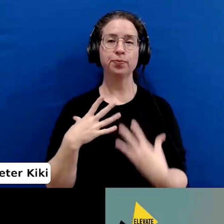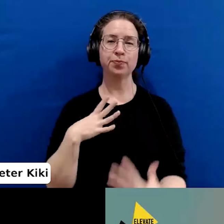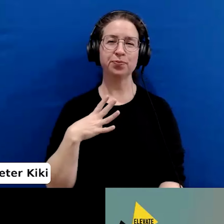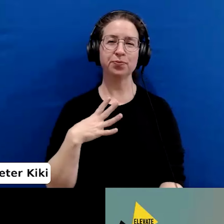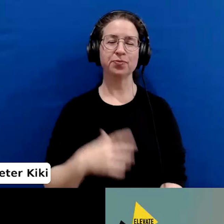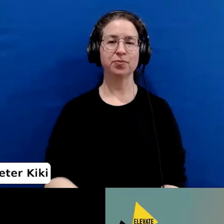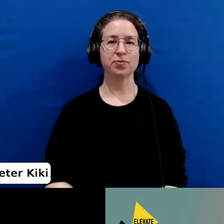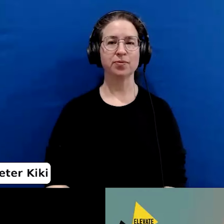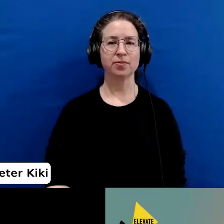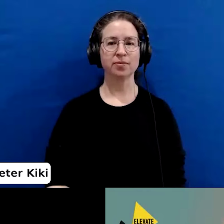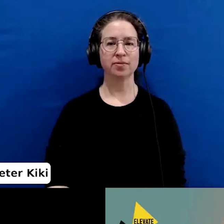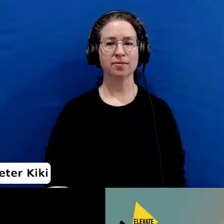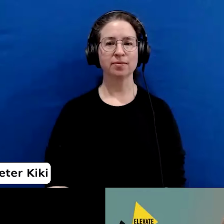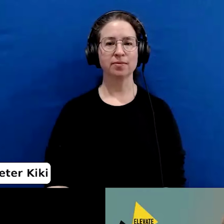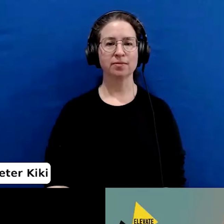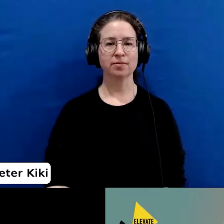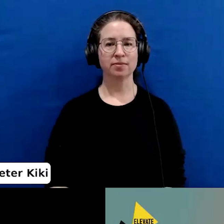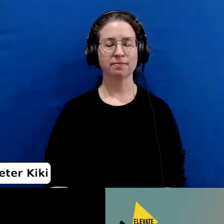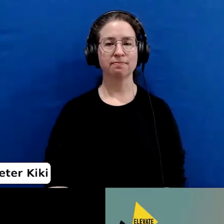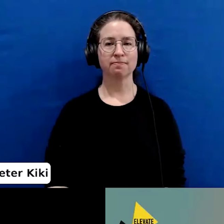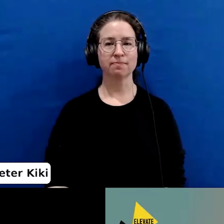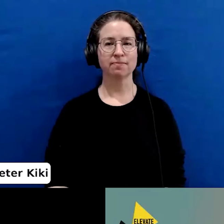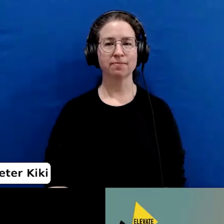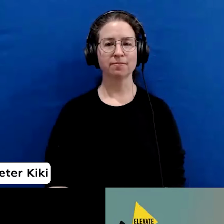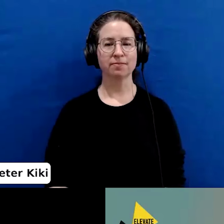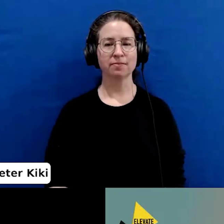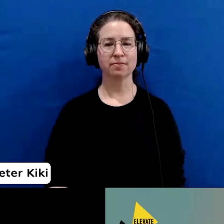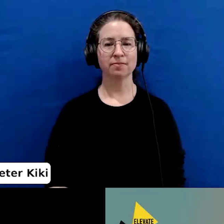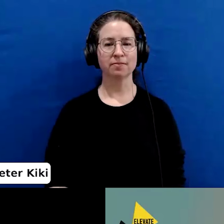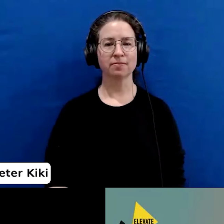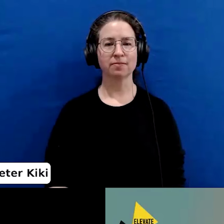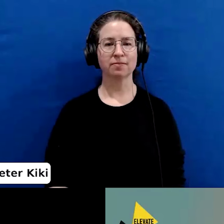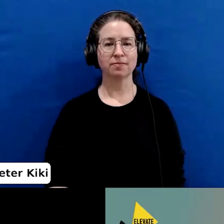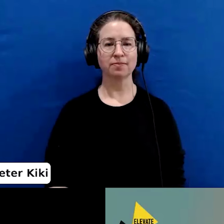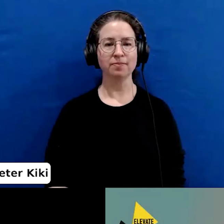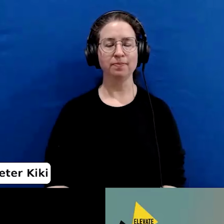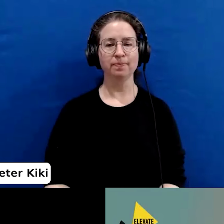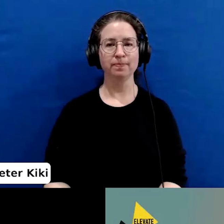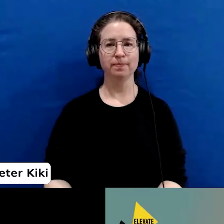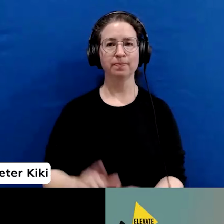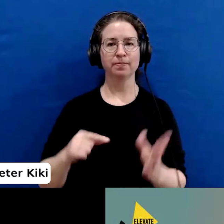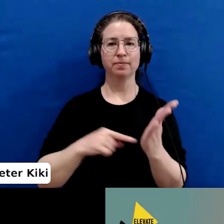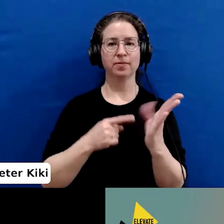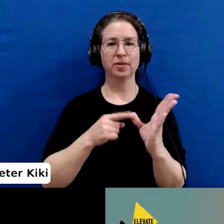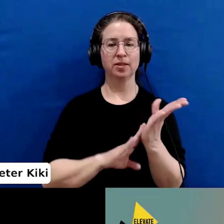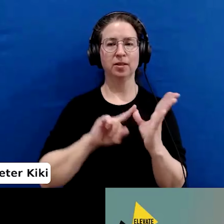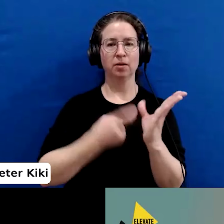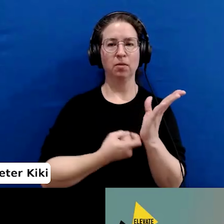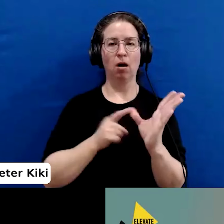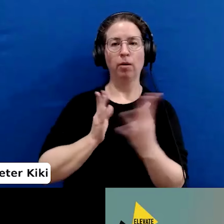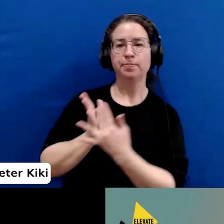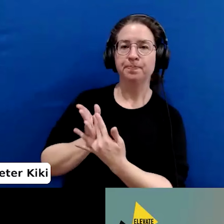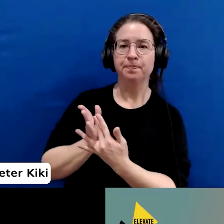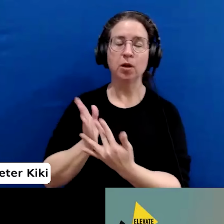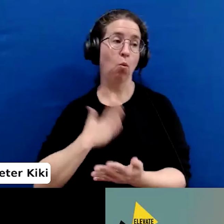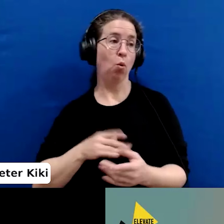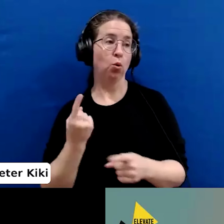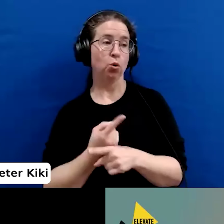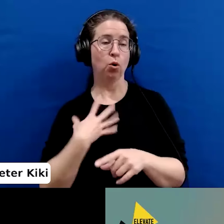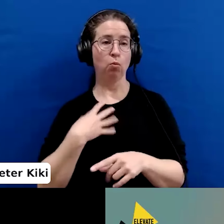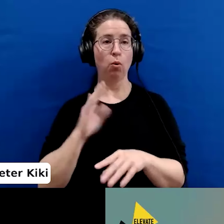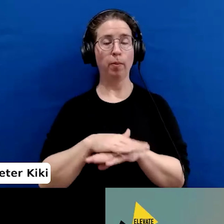So that's yeah. I'd like to do a couple more Yeah, regarding just like go double for it. degrees and things